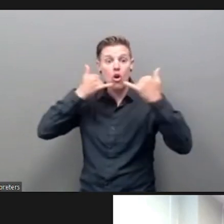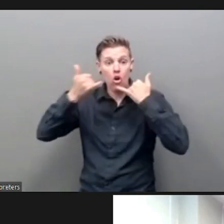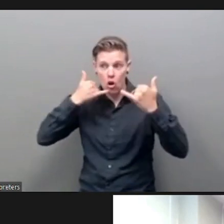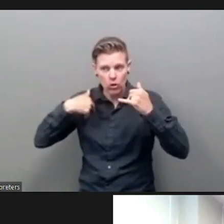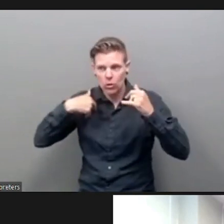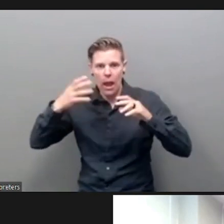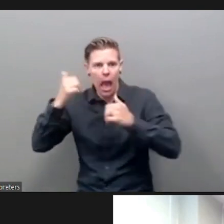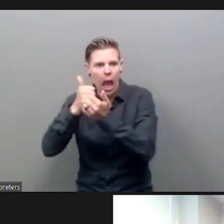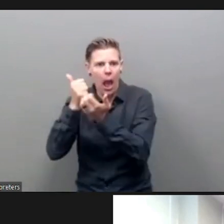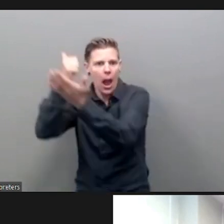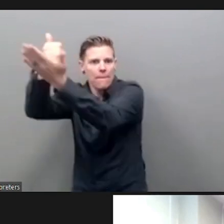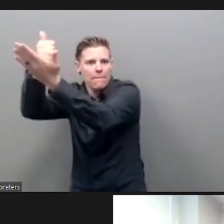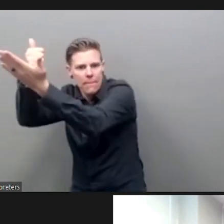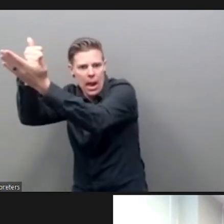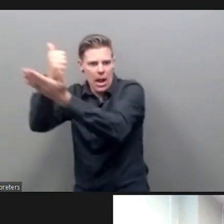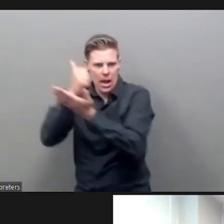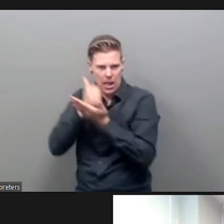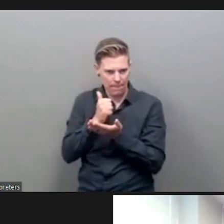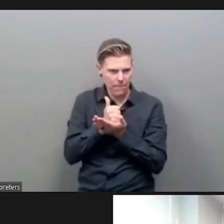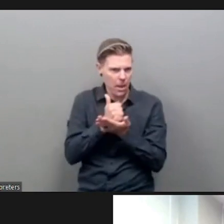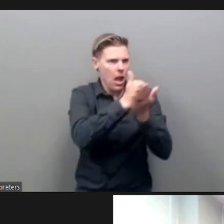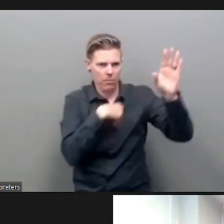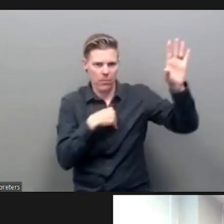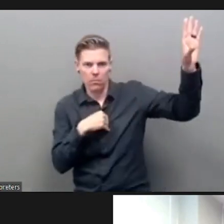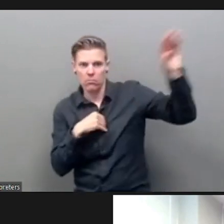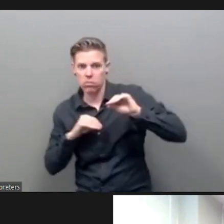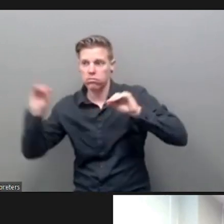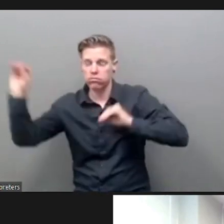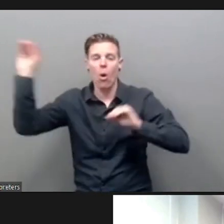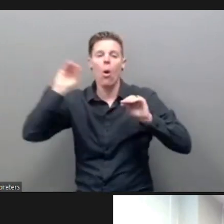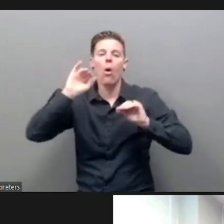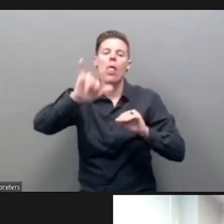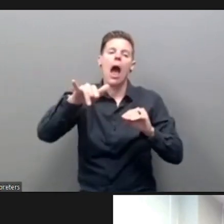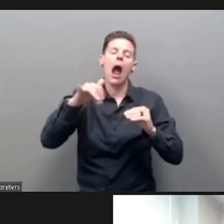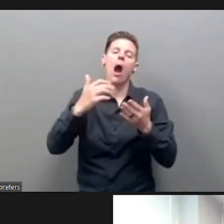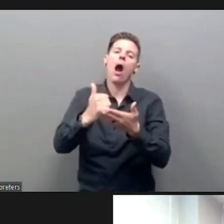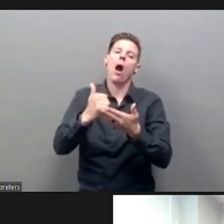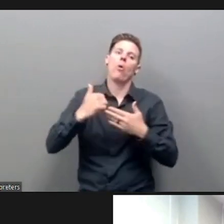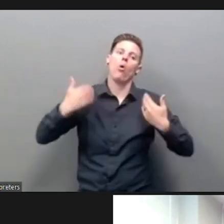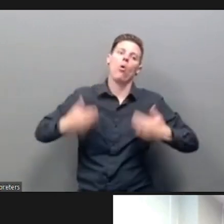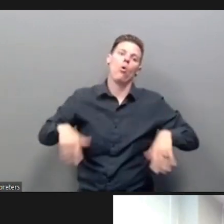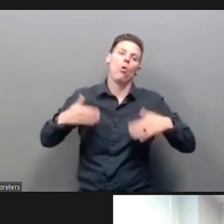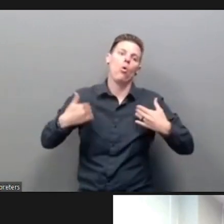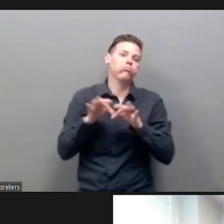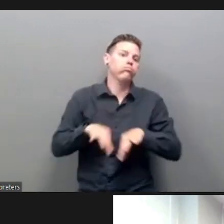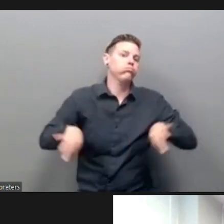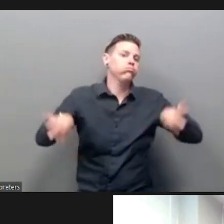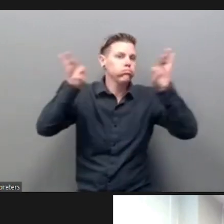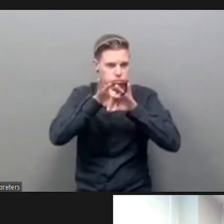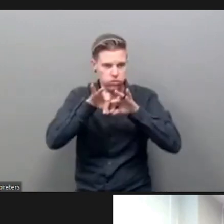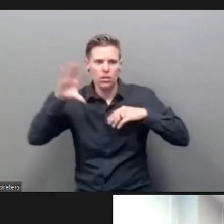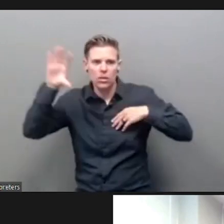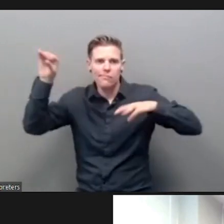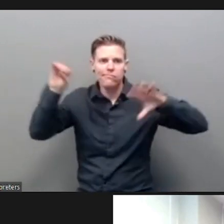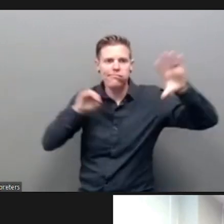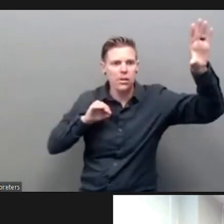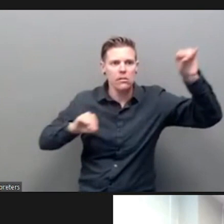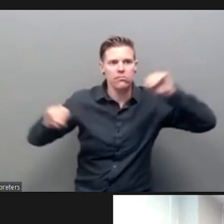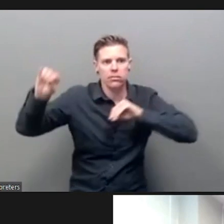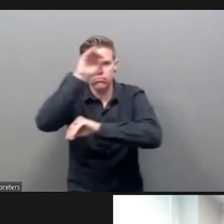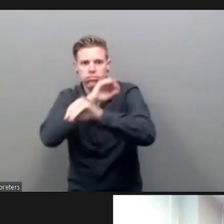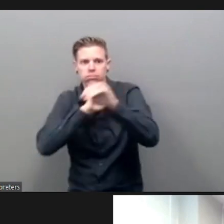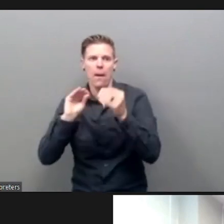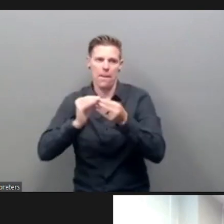whole state is something that seems to be kind of similar across all states, is